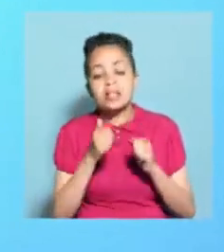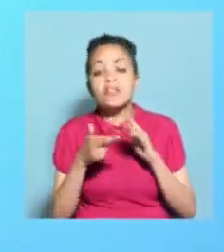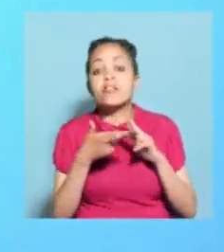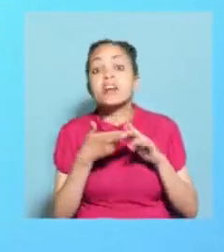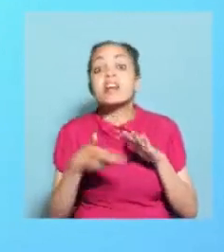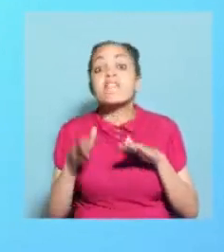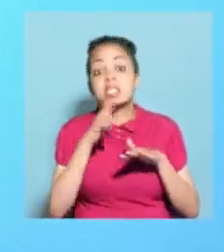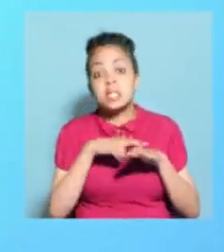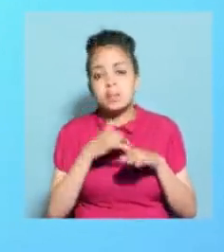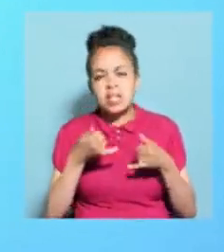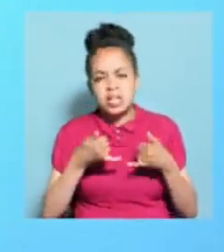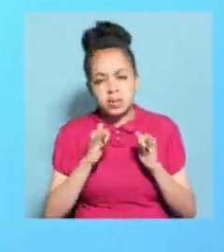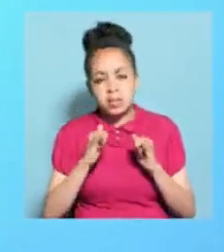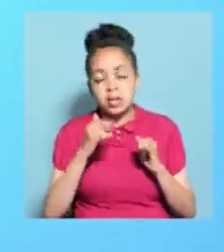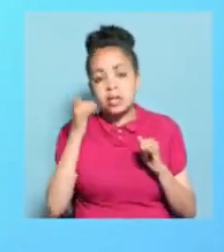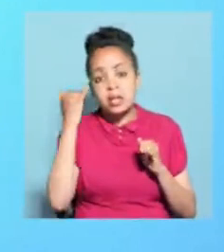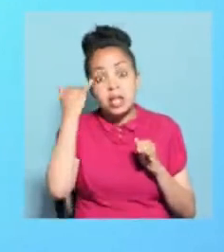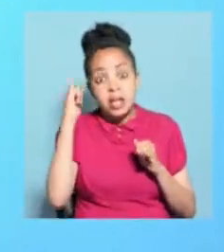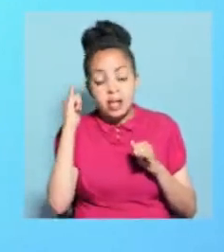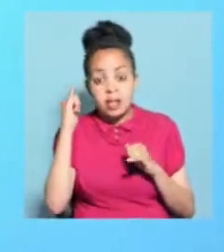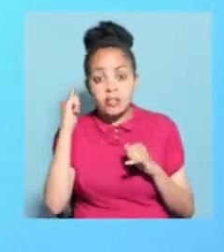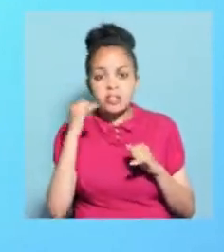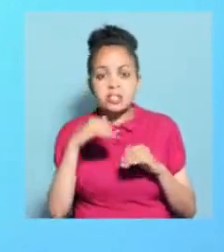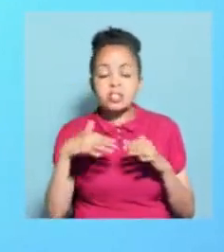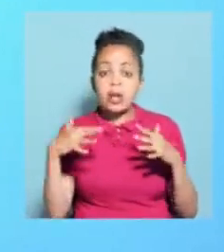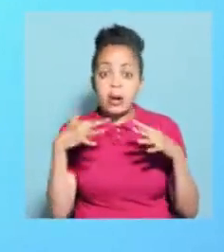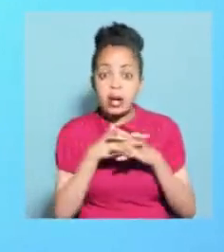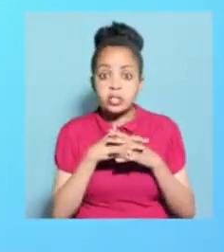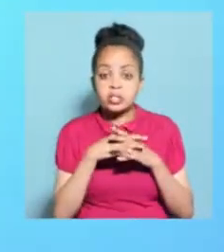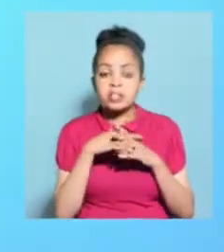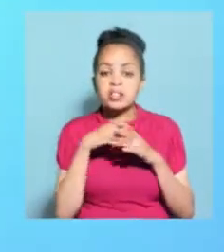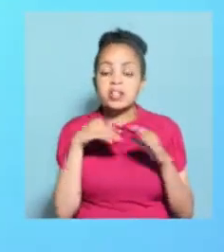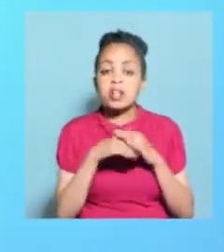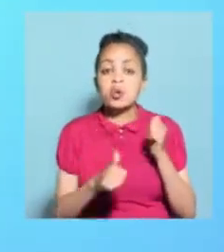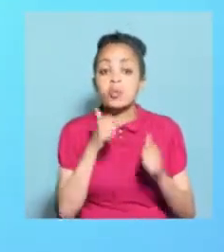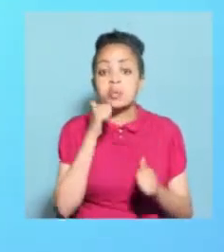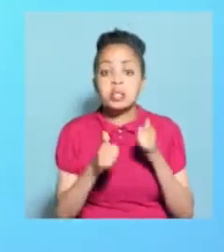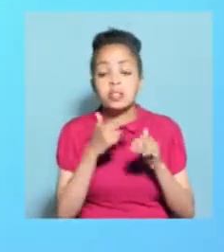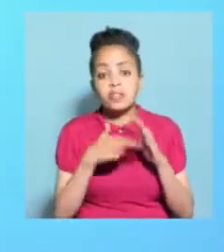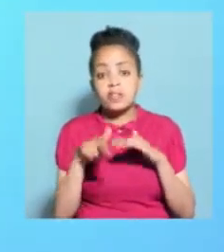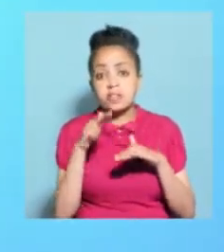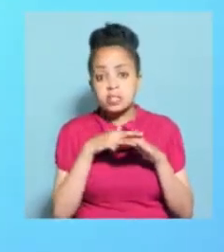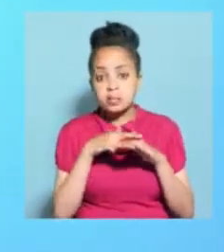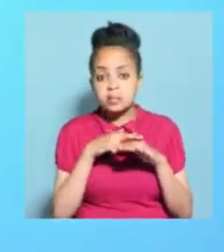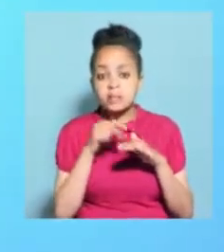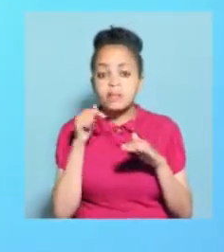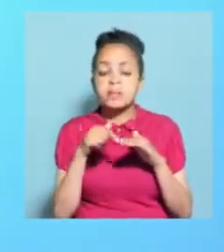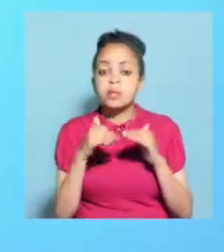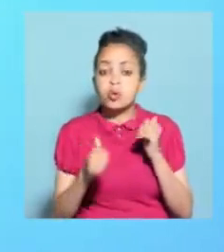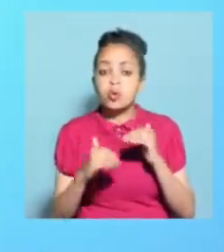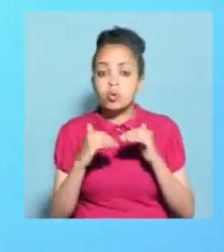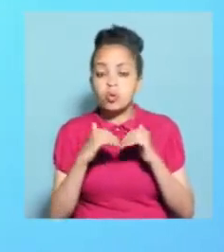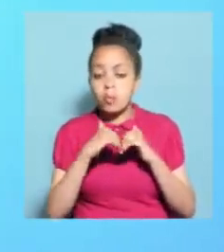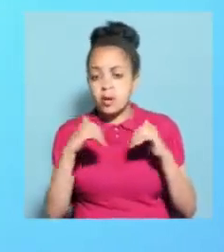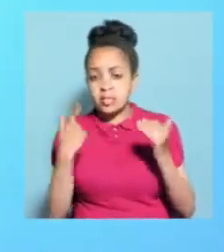inhibitor. If the rate of reaction for that of competitive reversible inhibitor in comparison with that